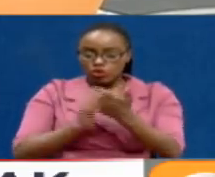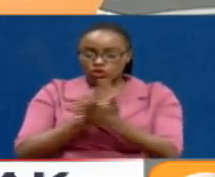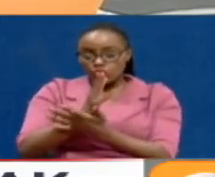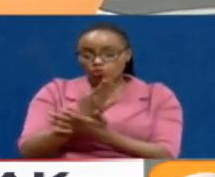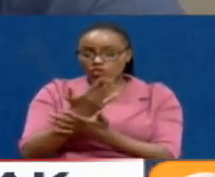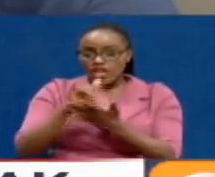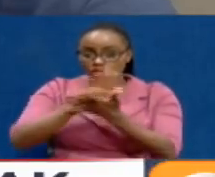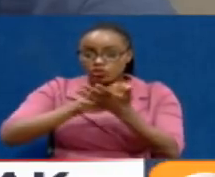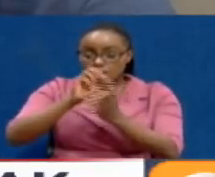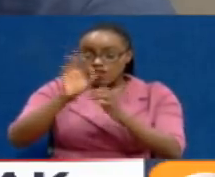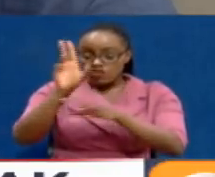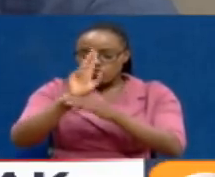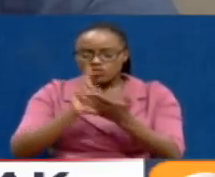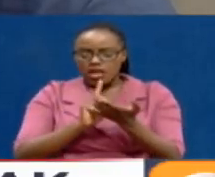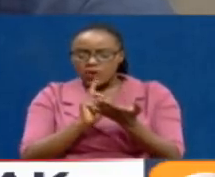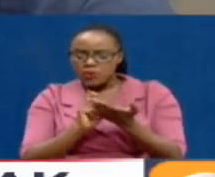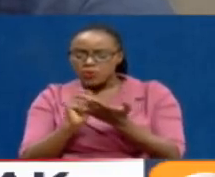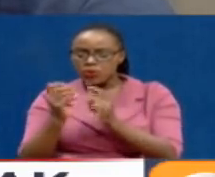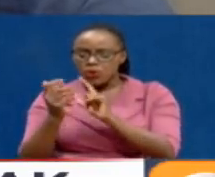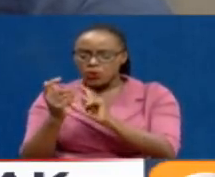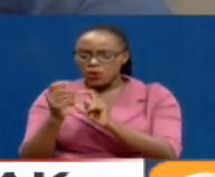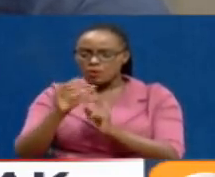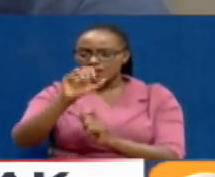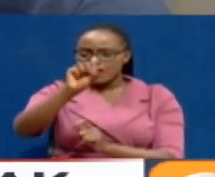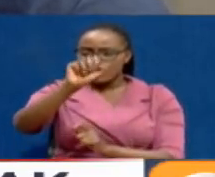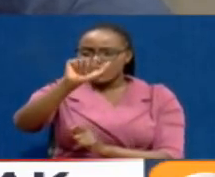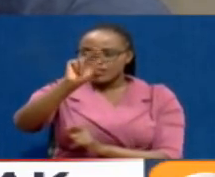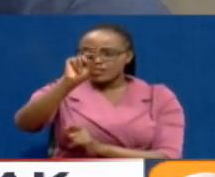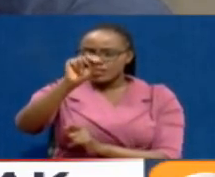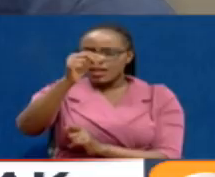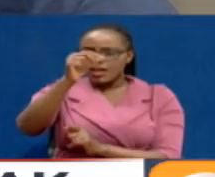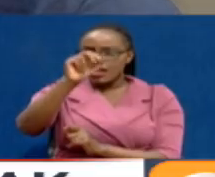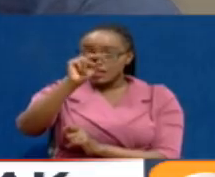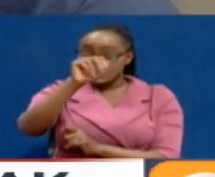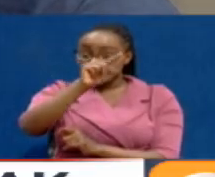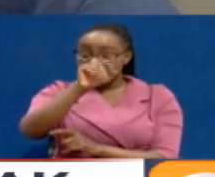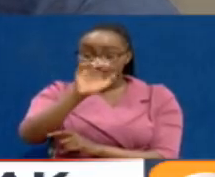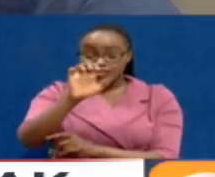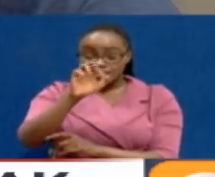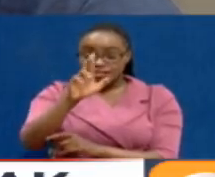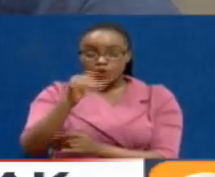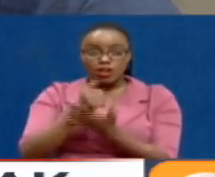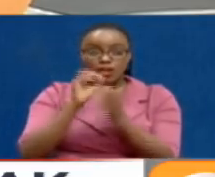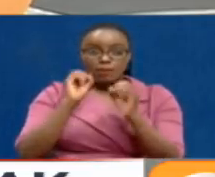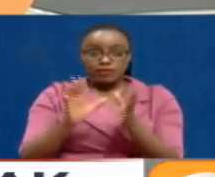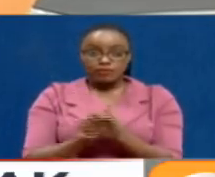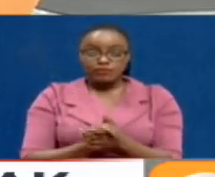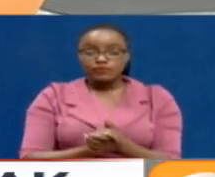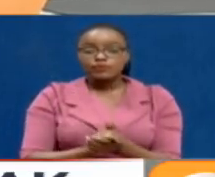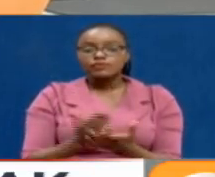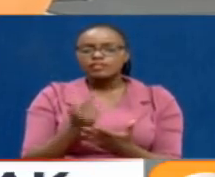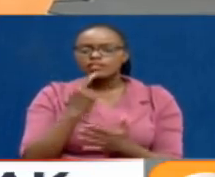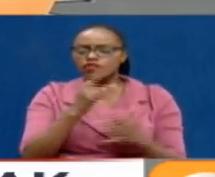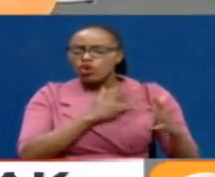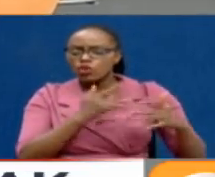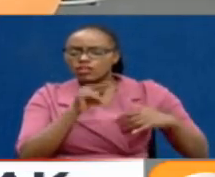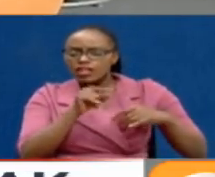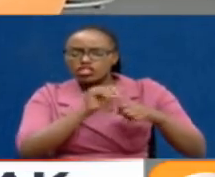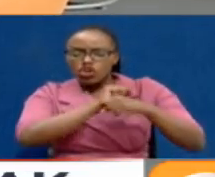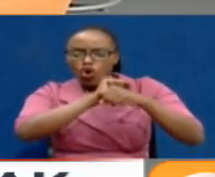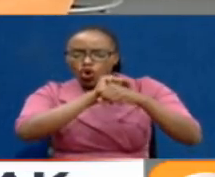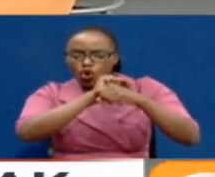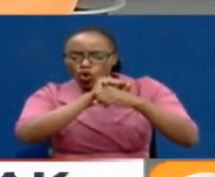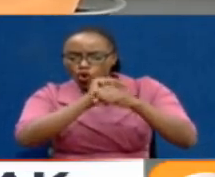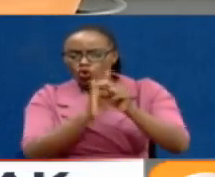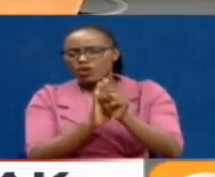Okay. If you use a sanitizer in that case, then you're not doing anything. All right. So Dimunene says, concerning this corona